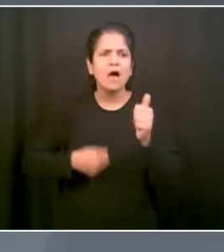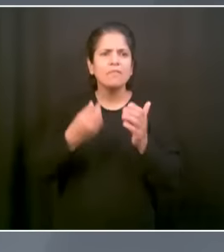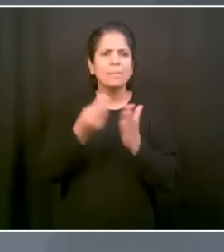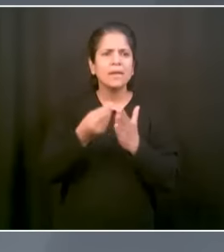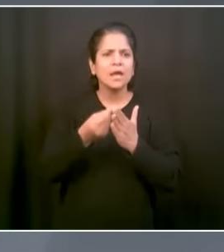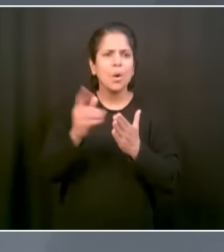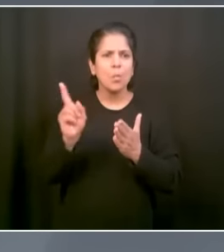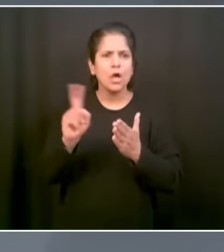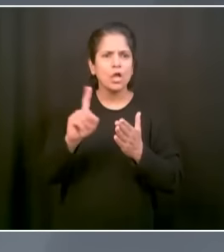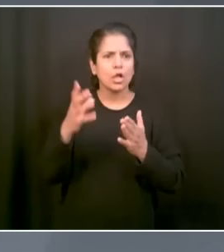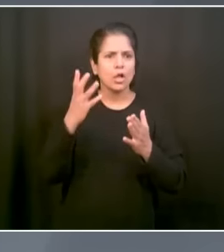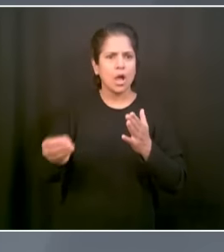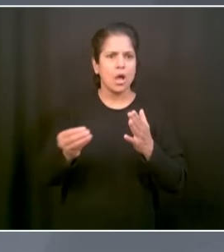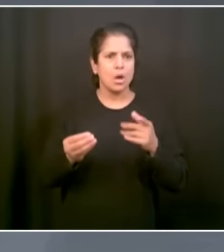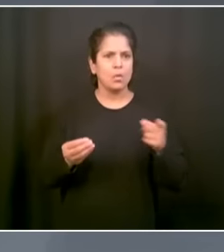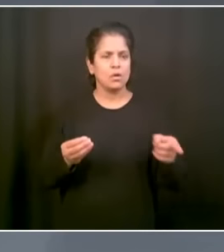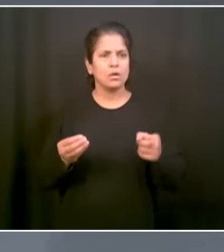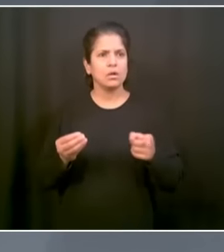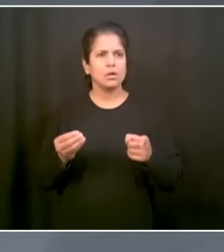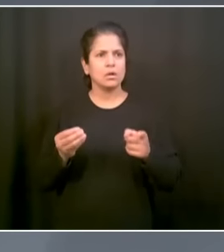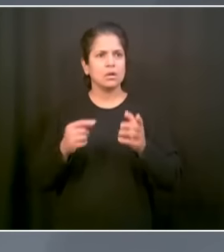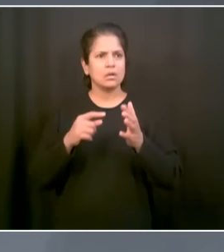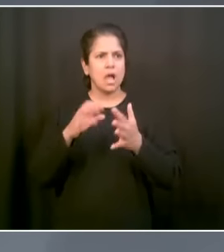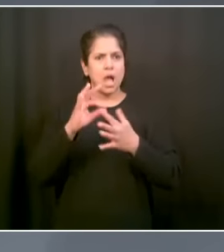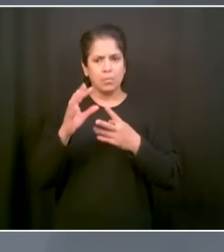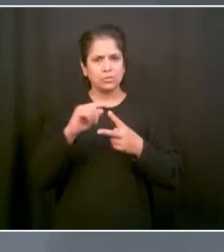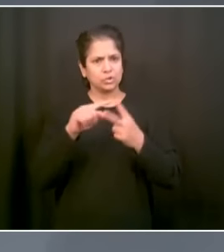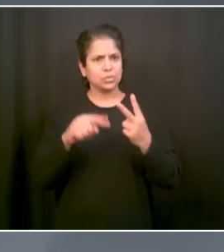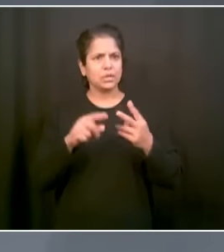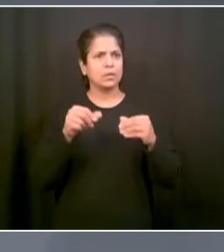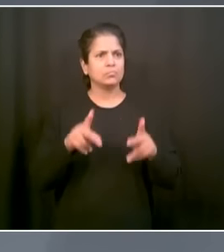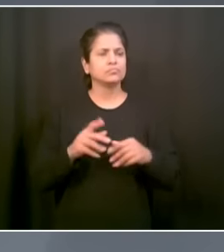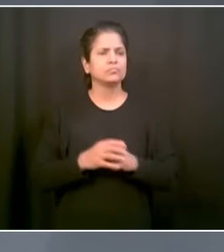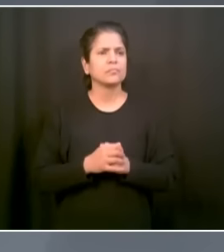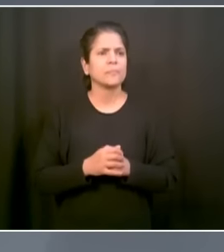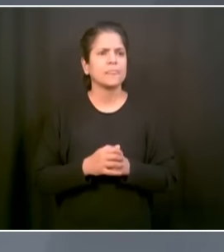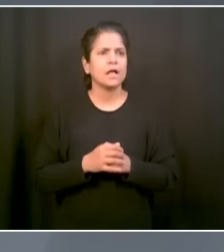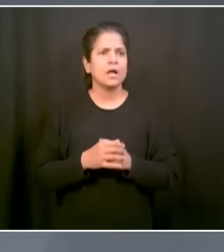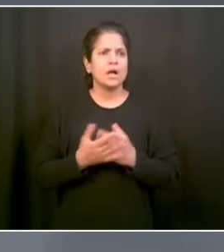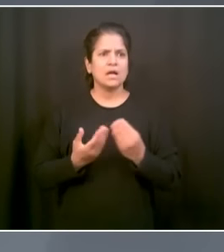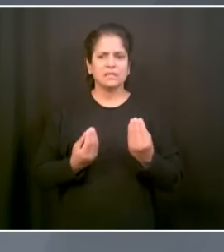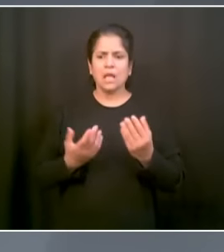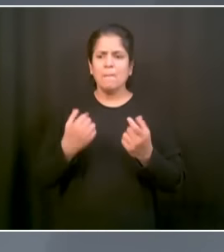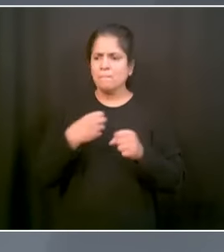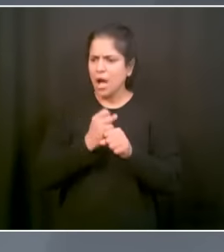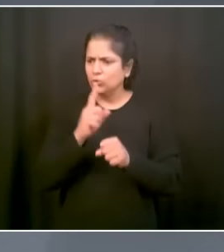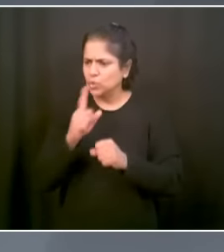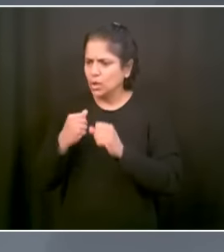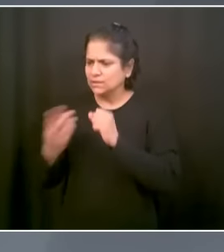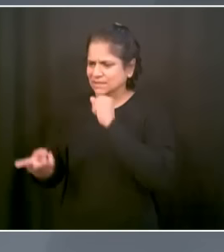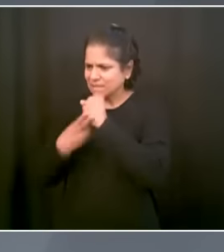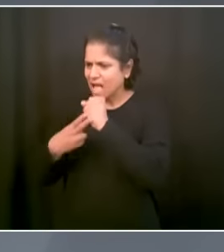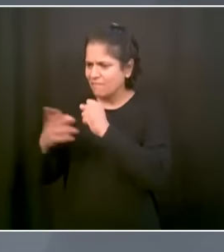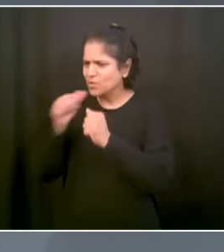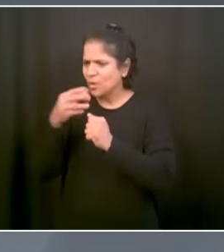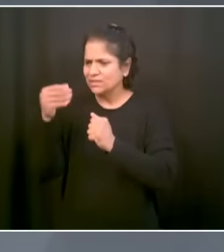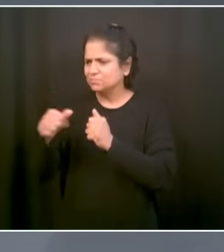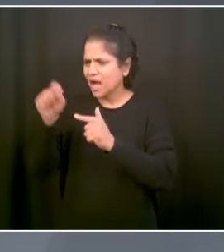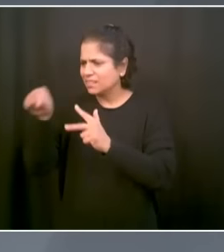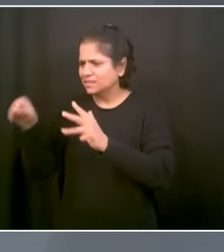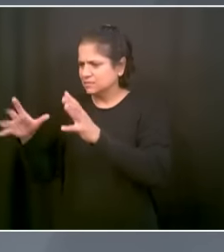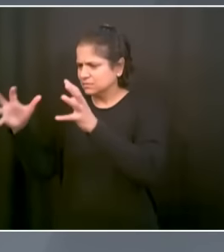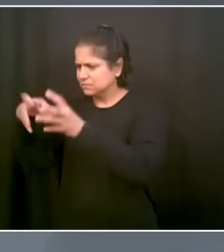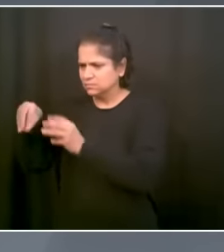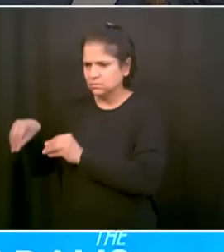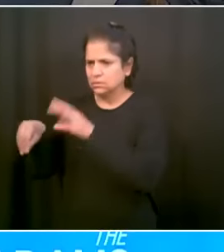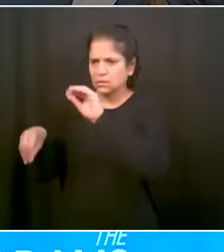us with opportunities for these kinds of efficiencies, for these kinds of savings, and that's what we're going to do over these next few weeks and then beyond through the budget process.